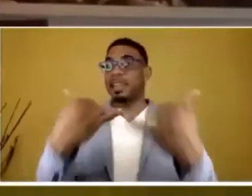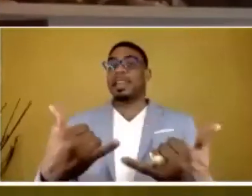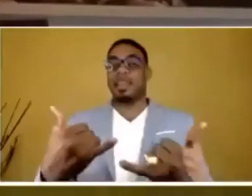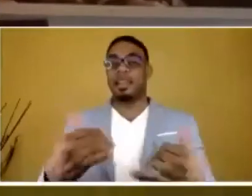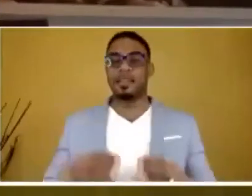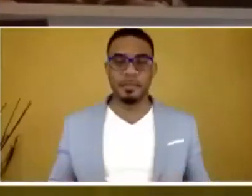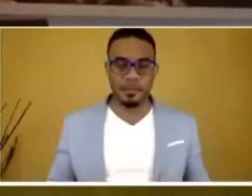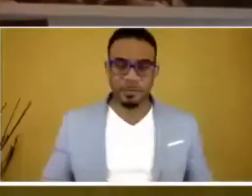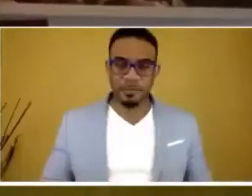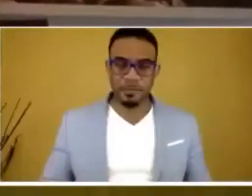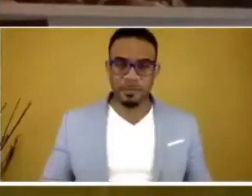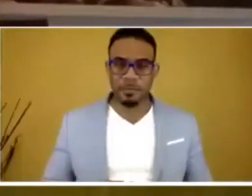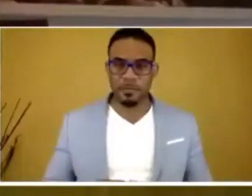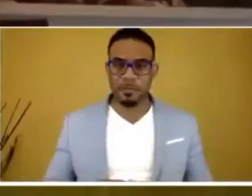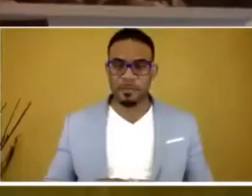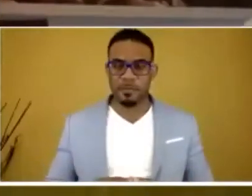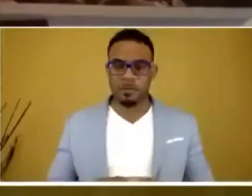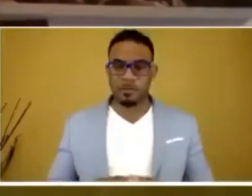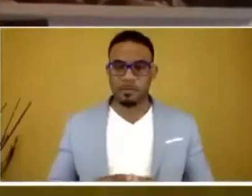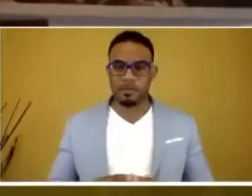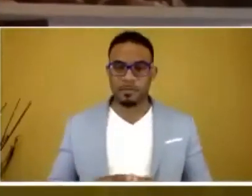now.